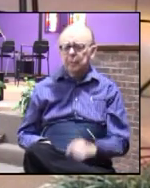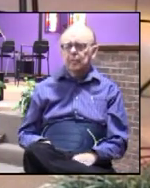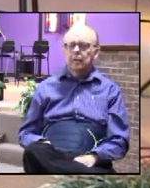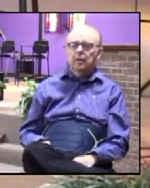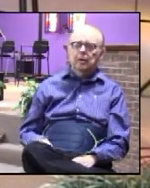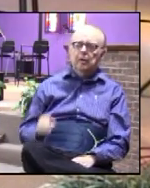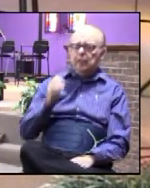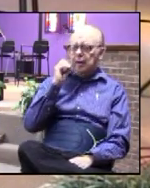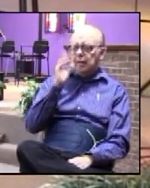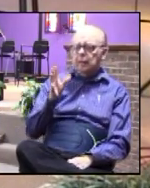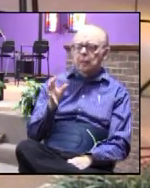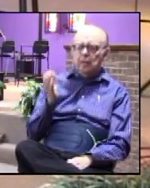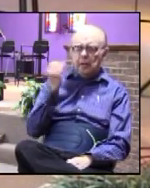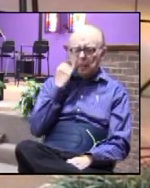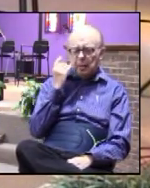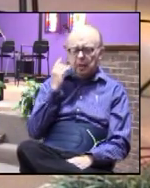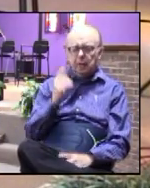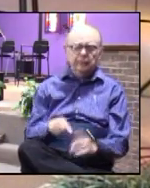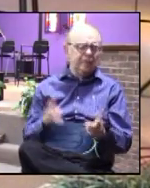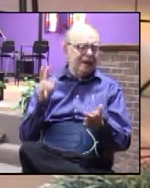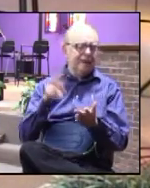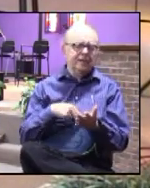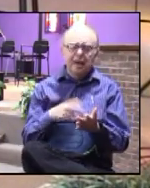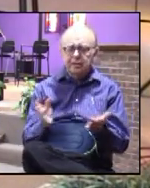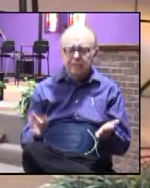I don't care if you can't dance.